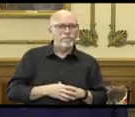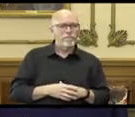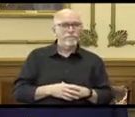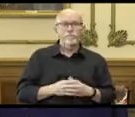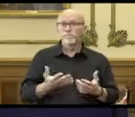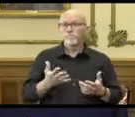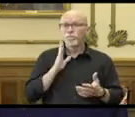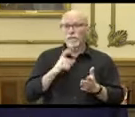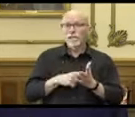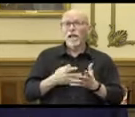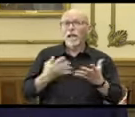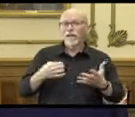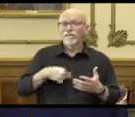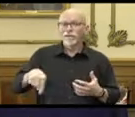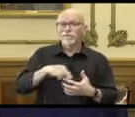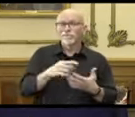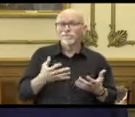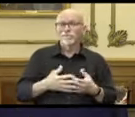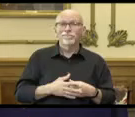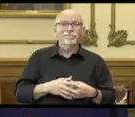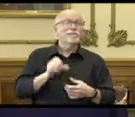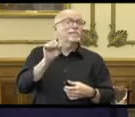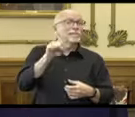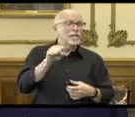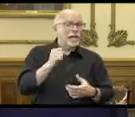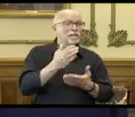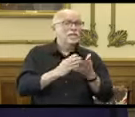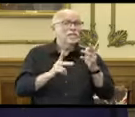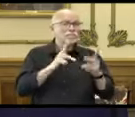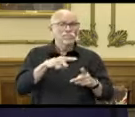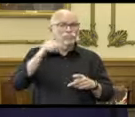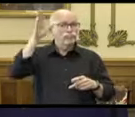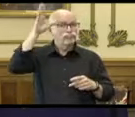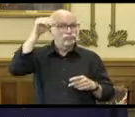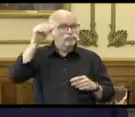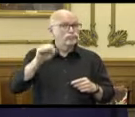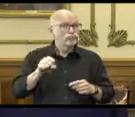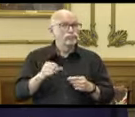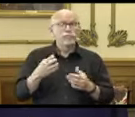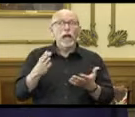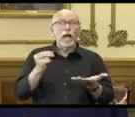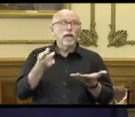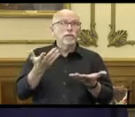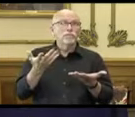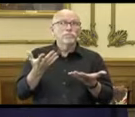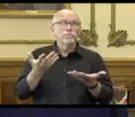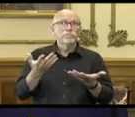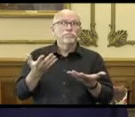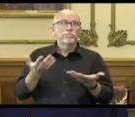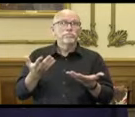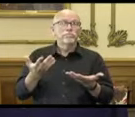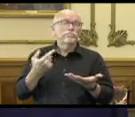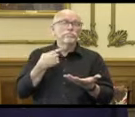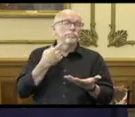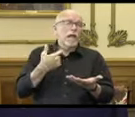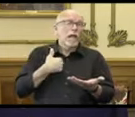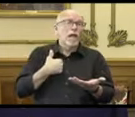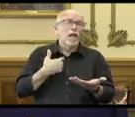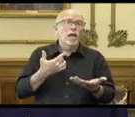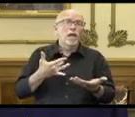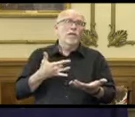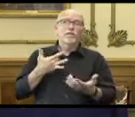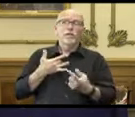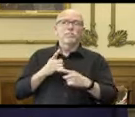It's going to take a lot of us. Yes, there are folks who are hard-headed, and yes, and by the way, I am encouraged